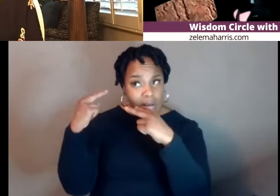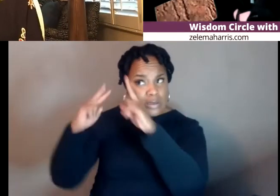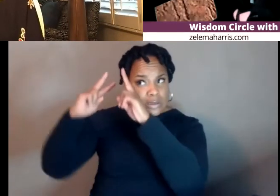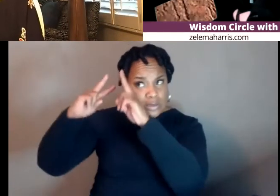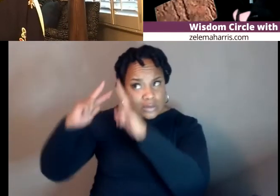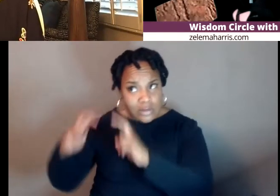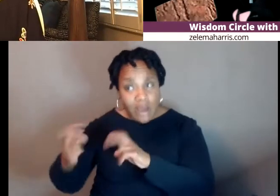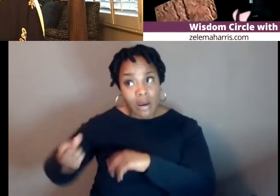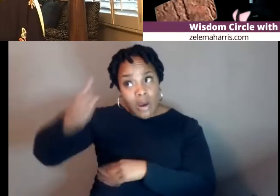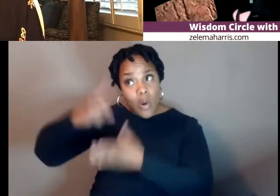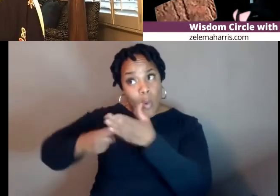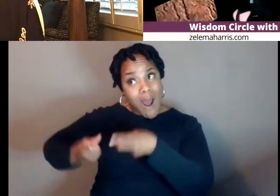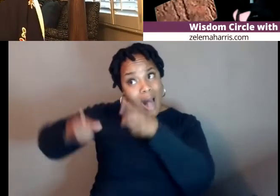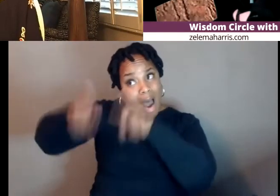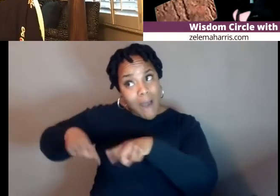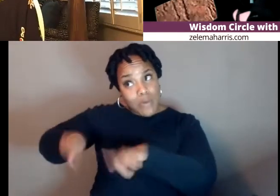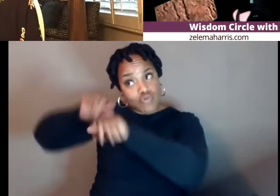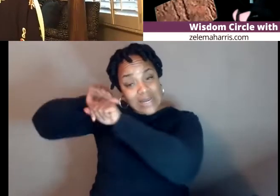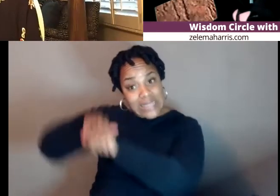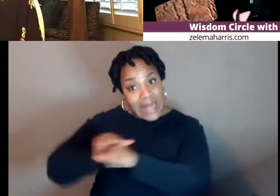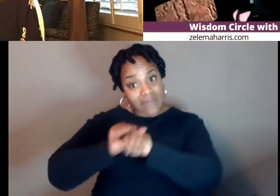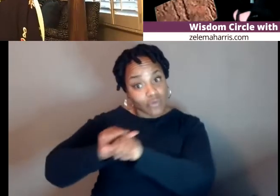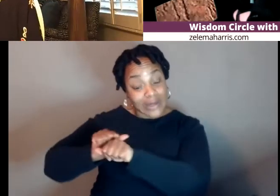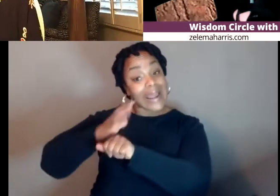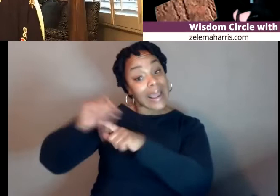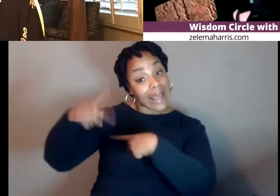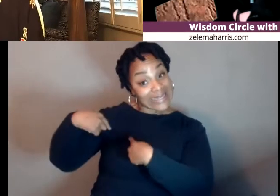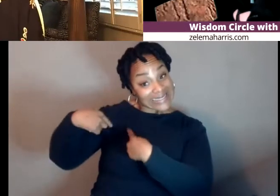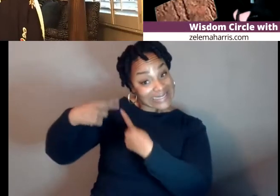afterwards, especially during Reconstruction,